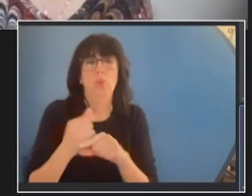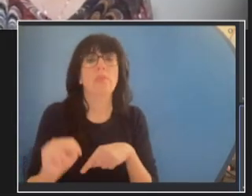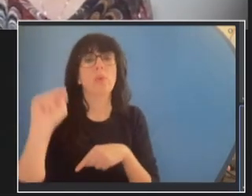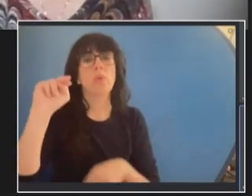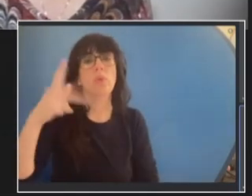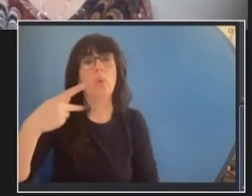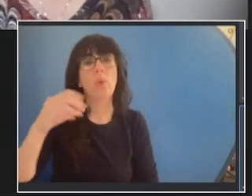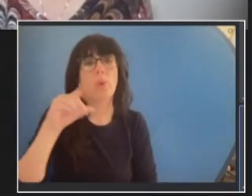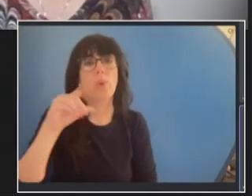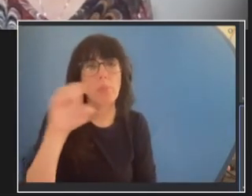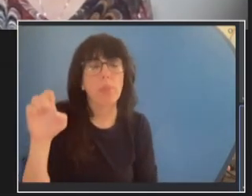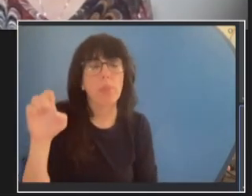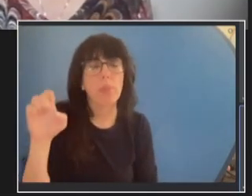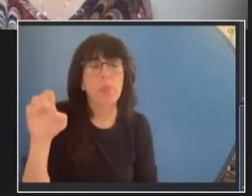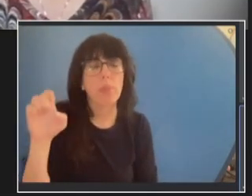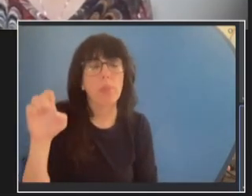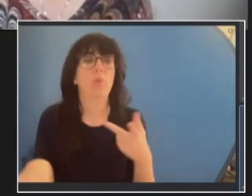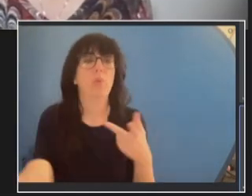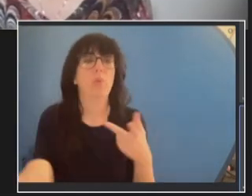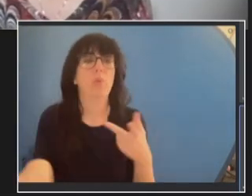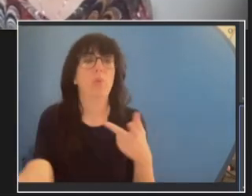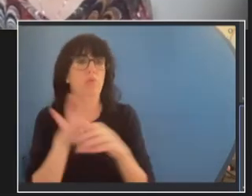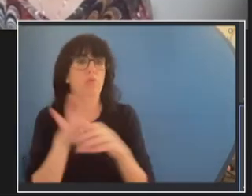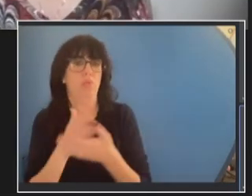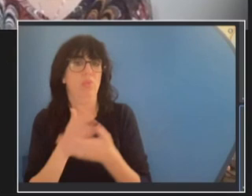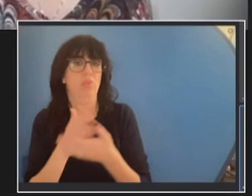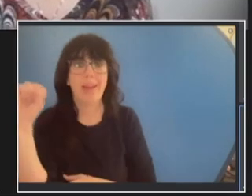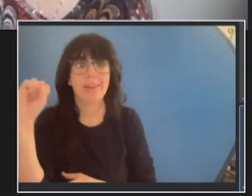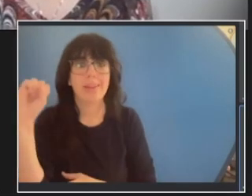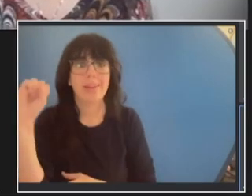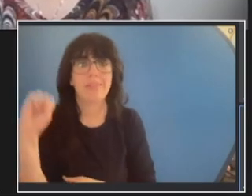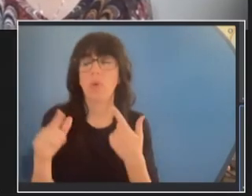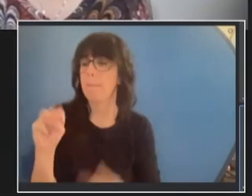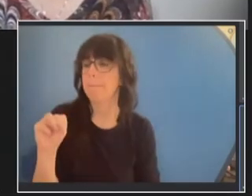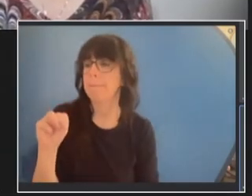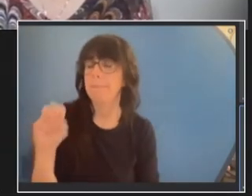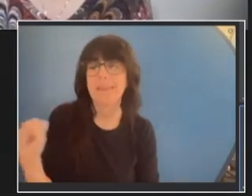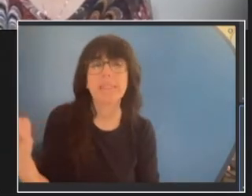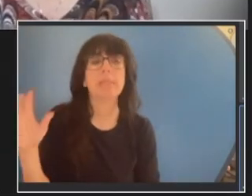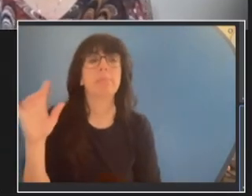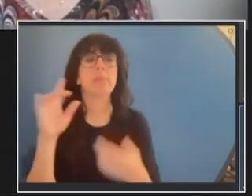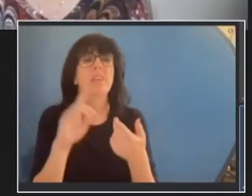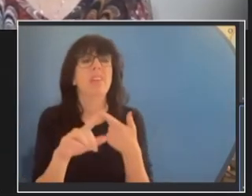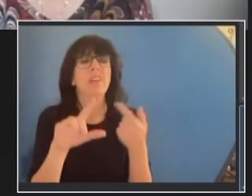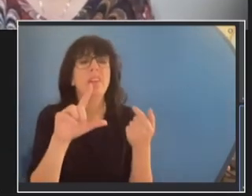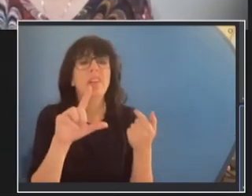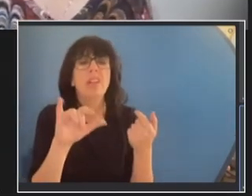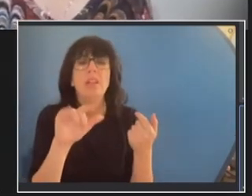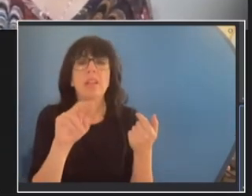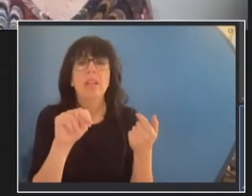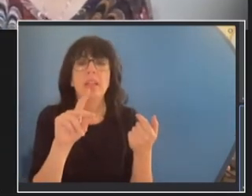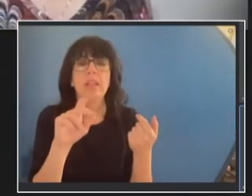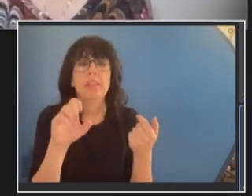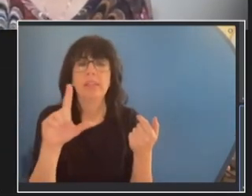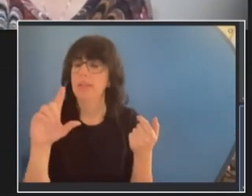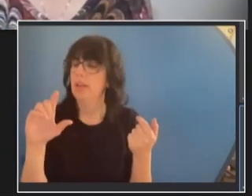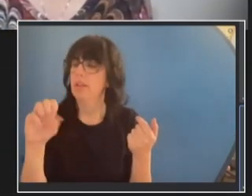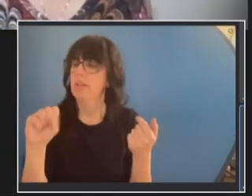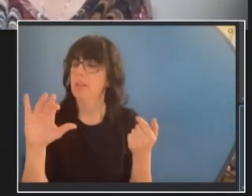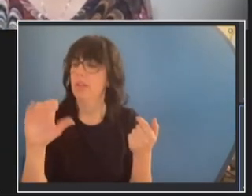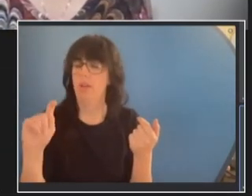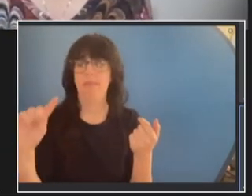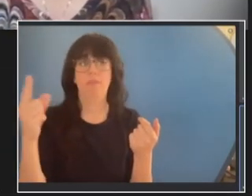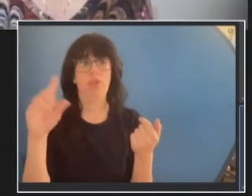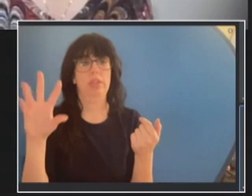the voting rights activist from Mississippi. People like Wendell Scott, who was the first and only African-American to